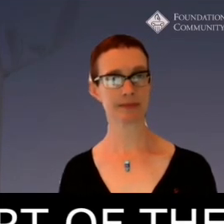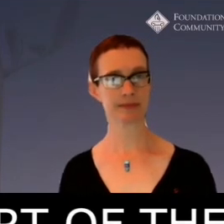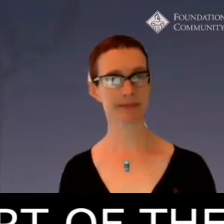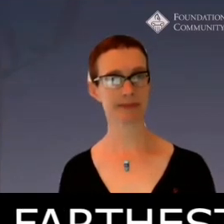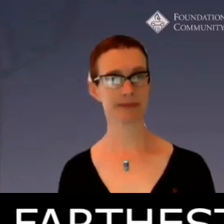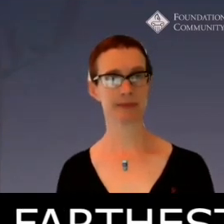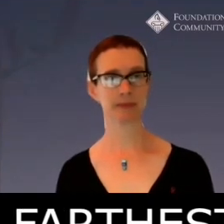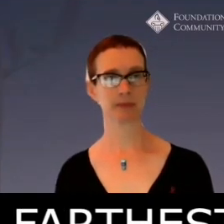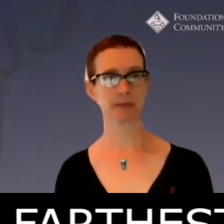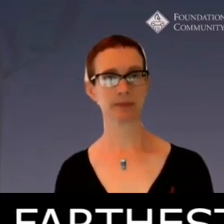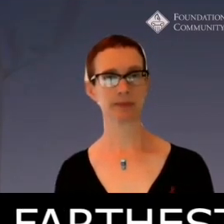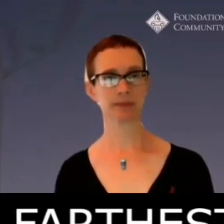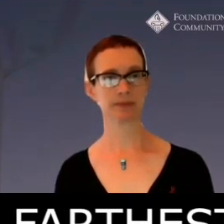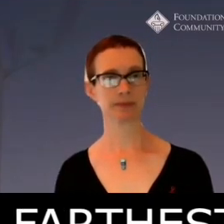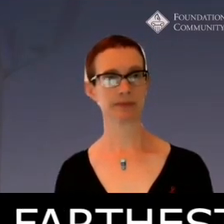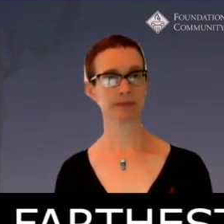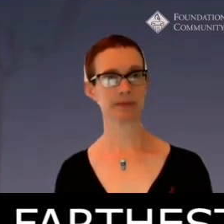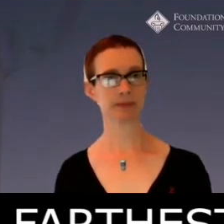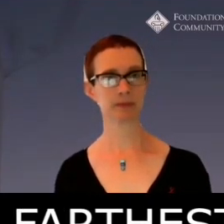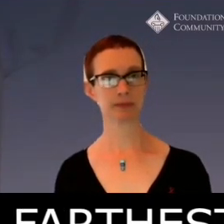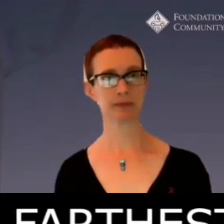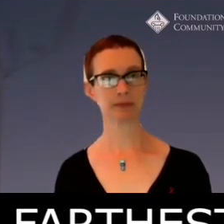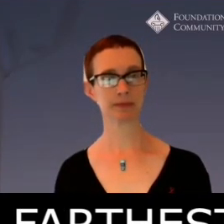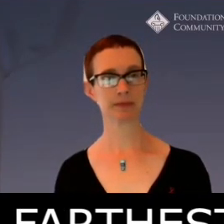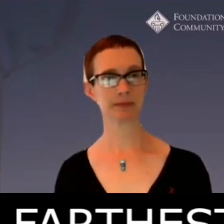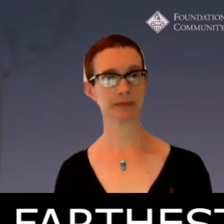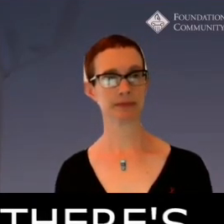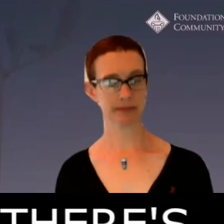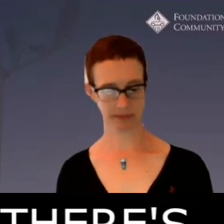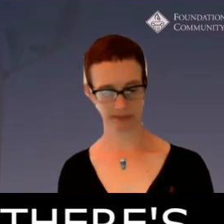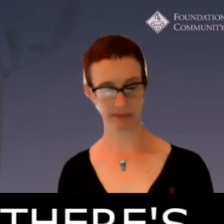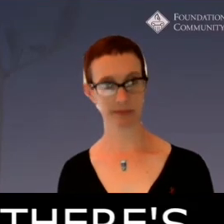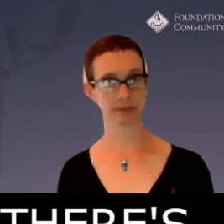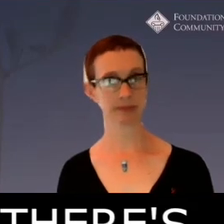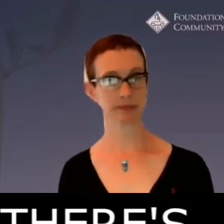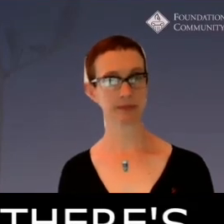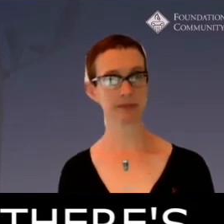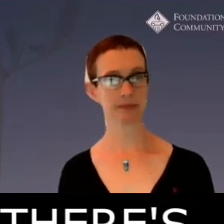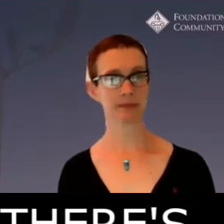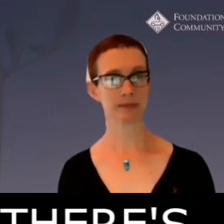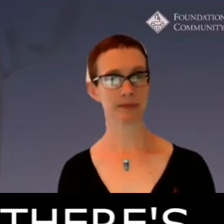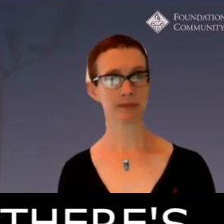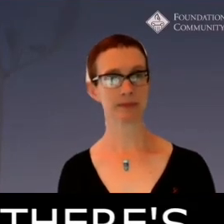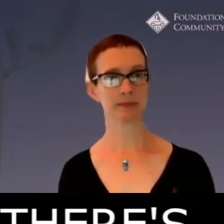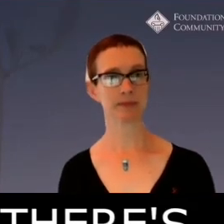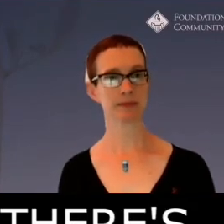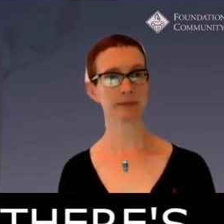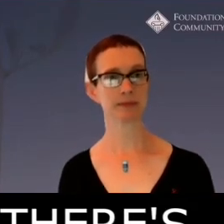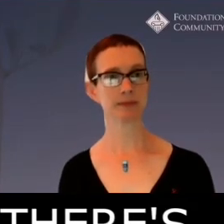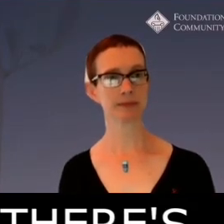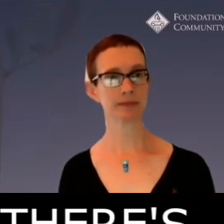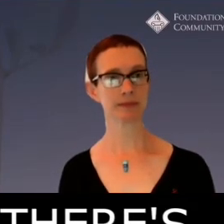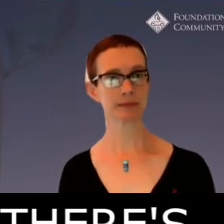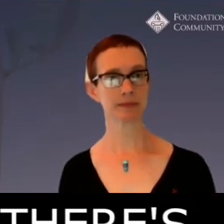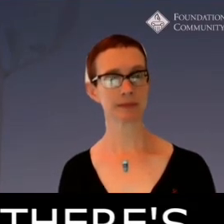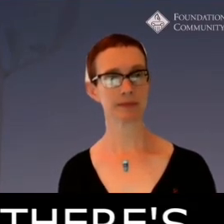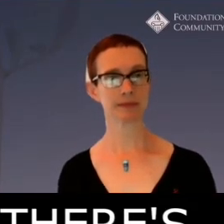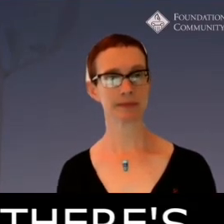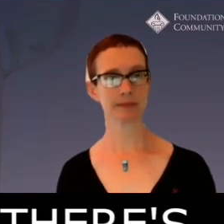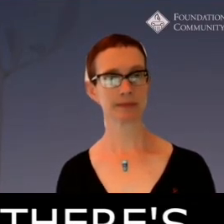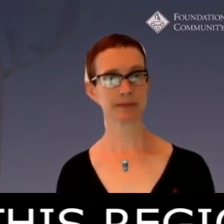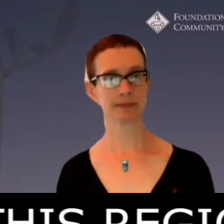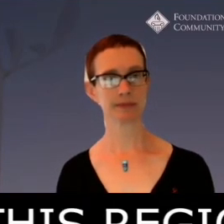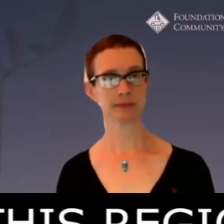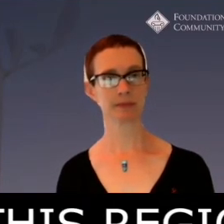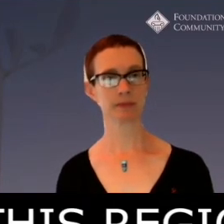UC, and obviously there's multiple surf areas for this region and above. And earlier I